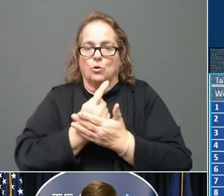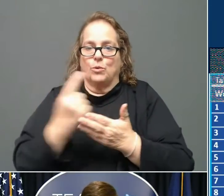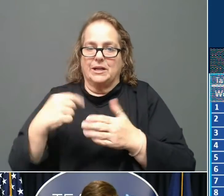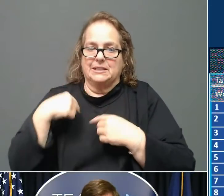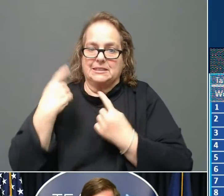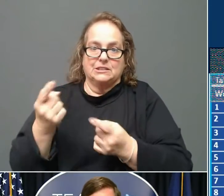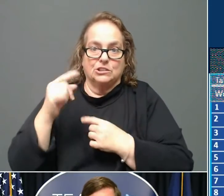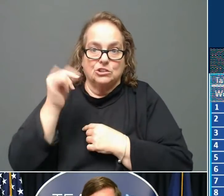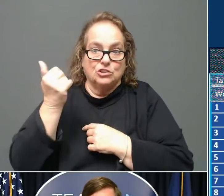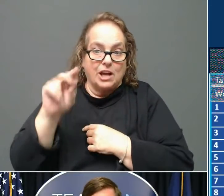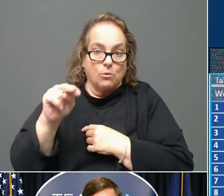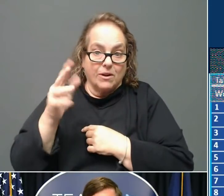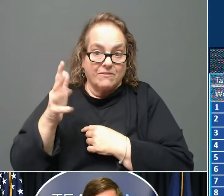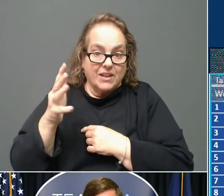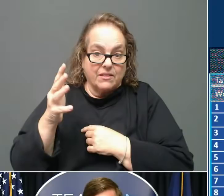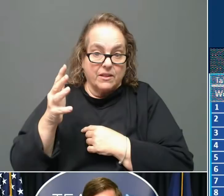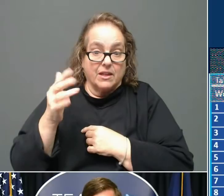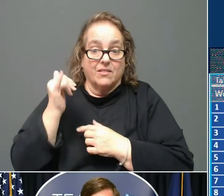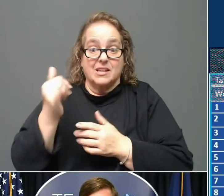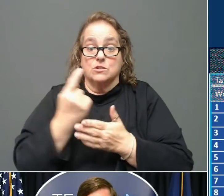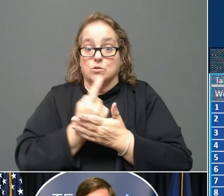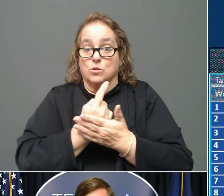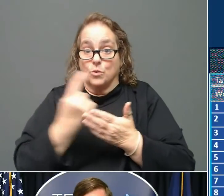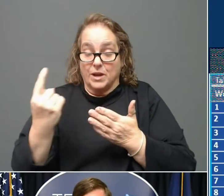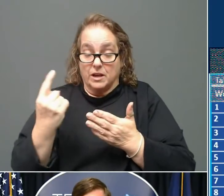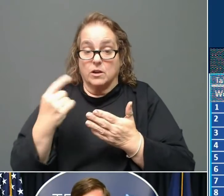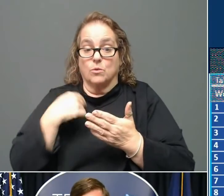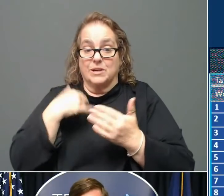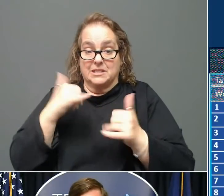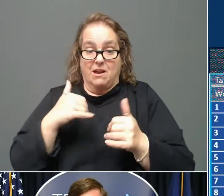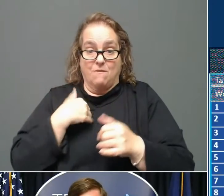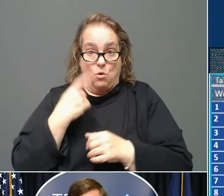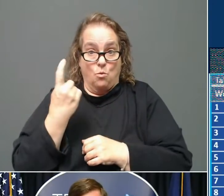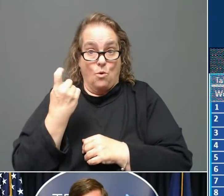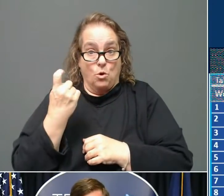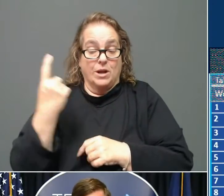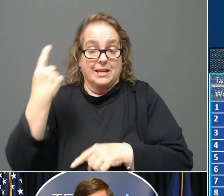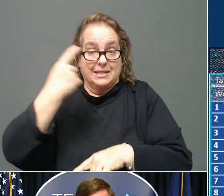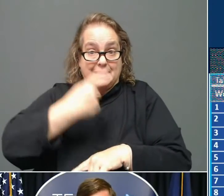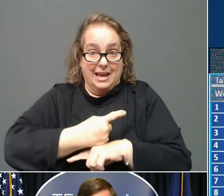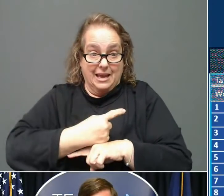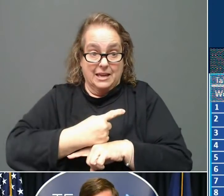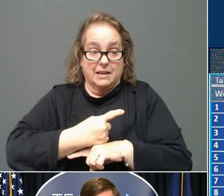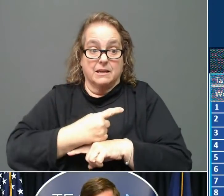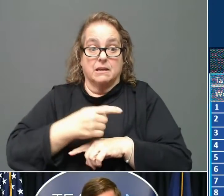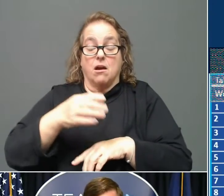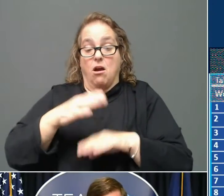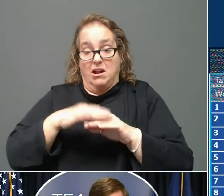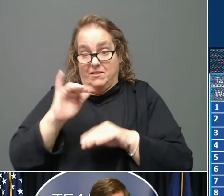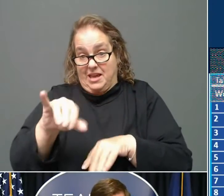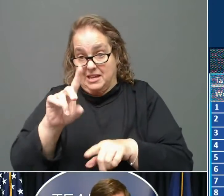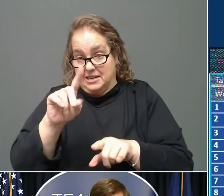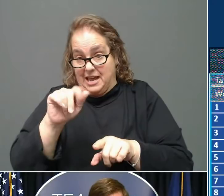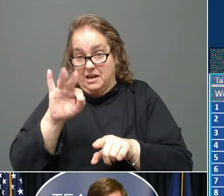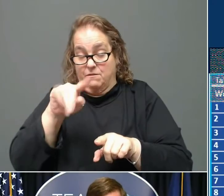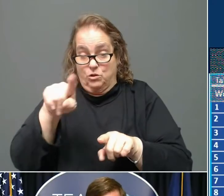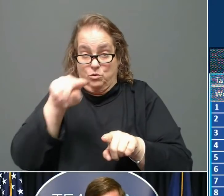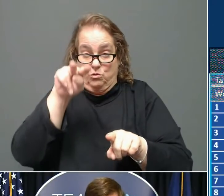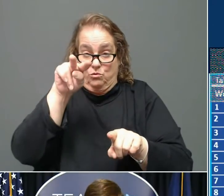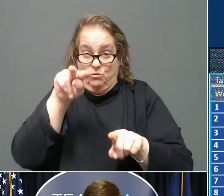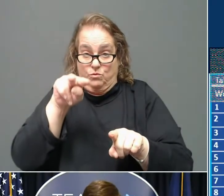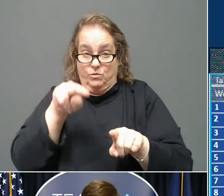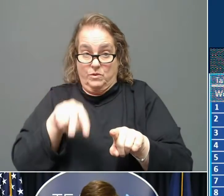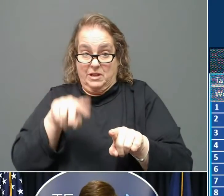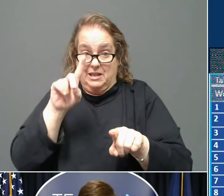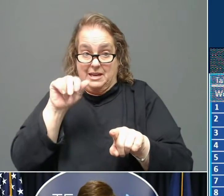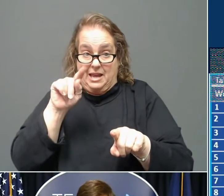5th. This week, which we still have one more day based on what this data is on, if you look down there at the one